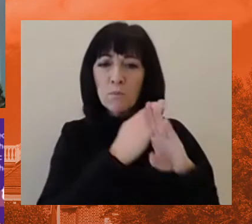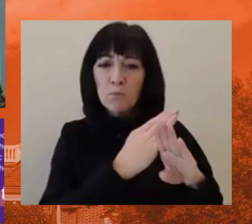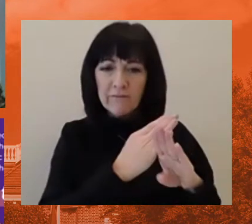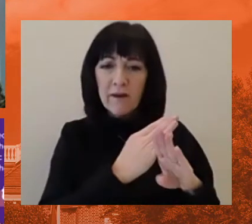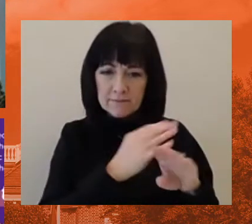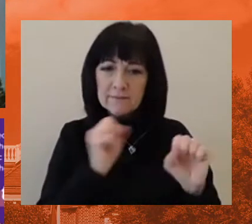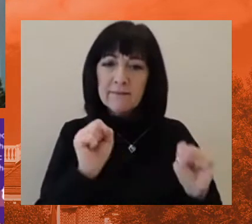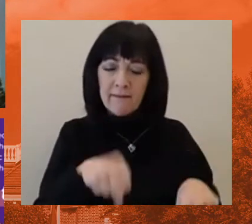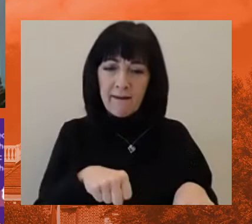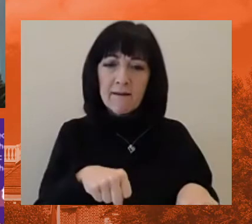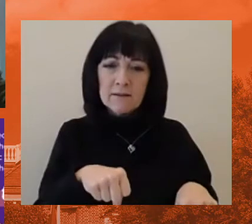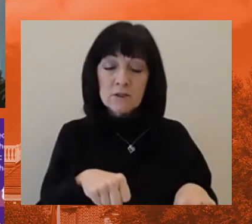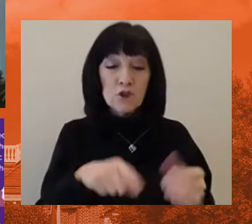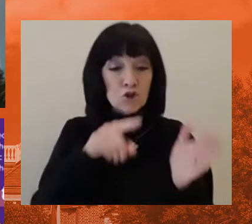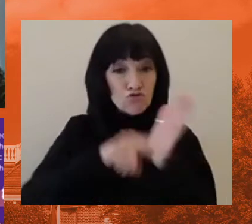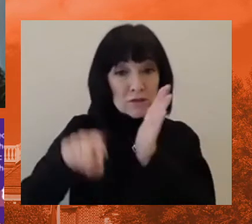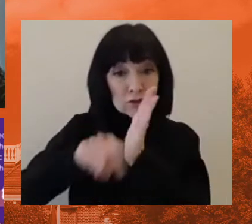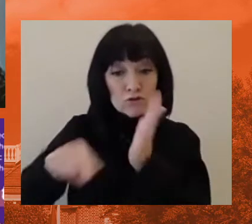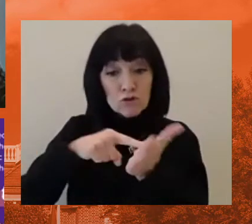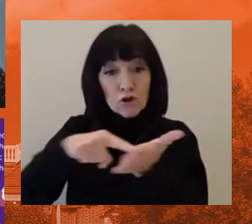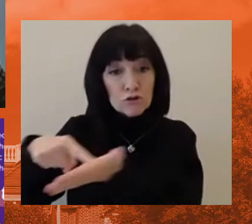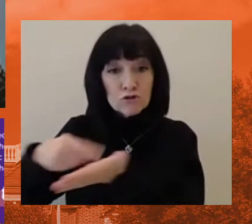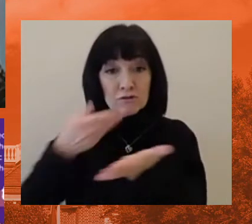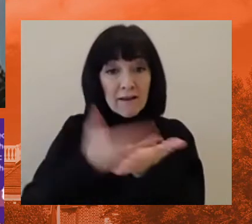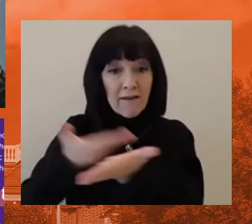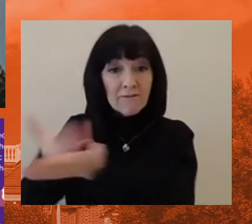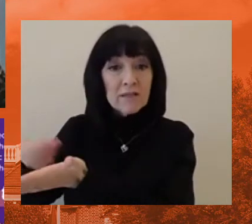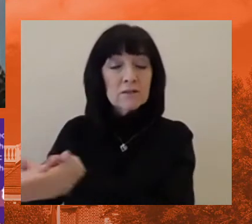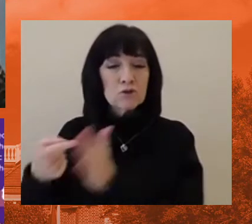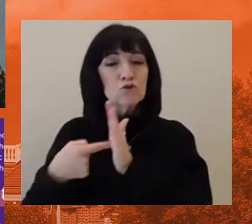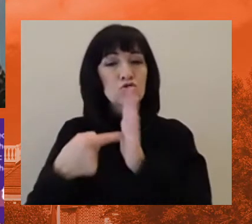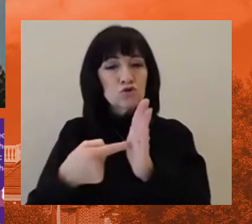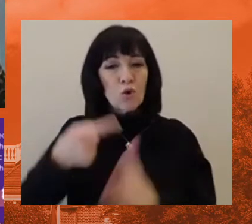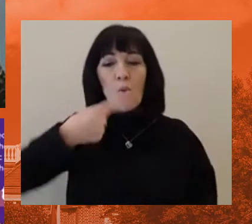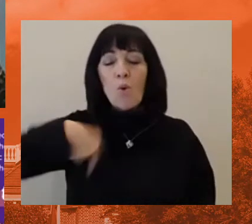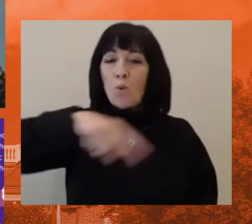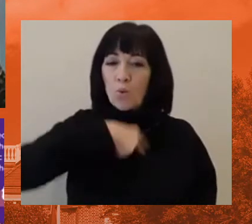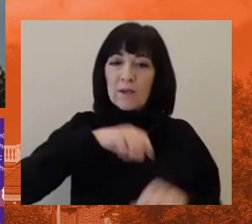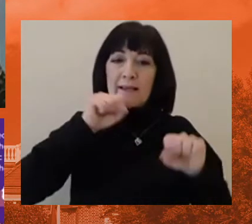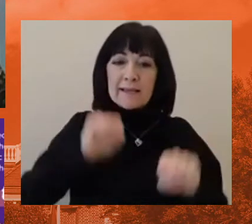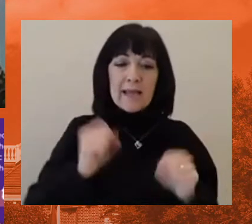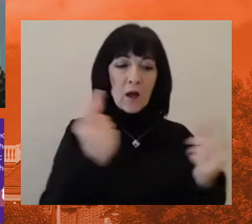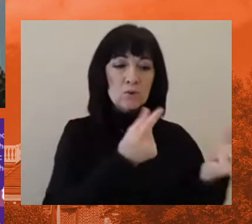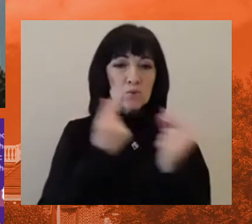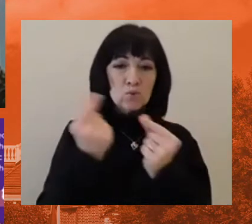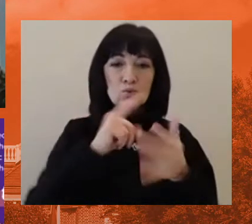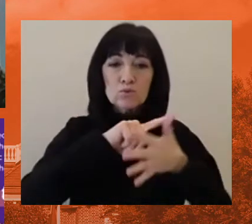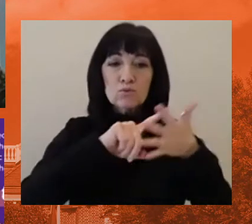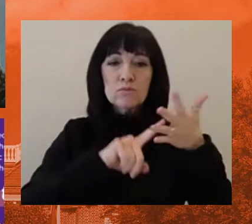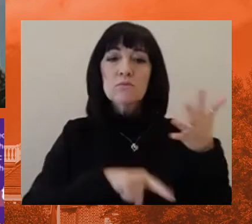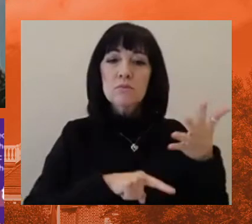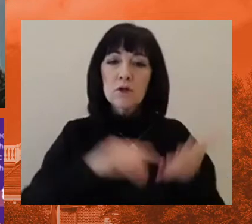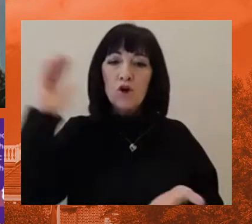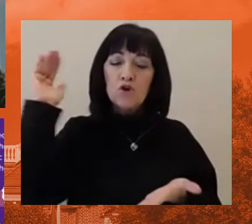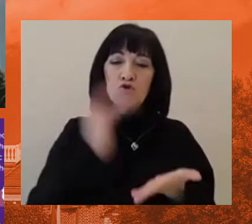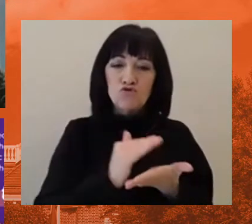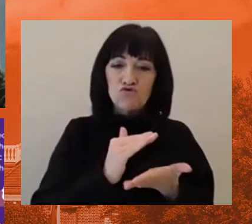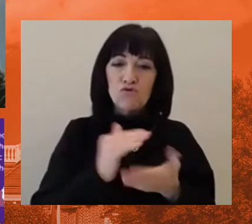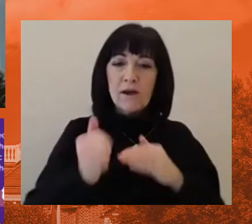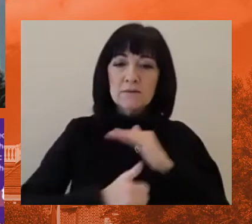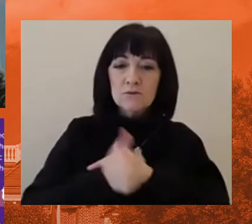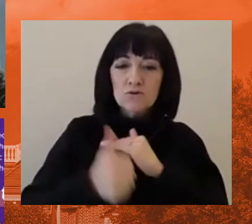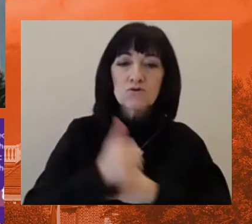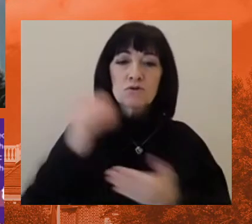show that we can engage in efforts to reduce the risk factors and to increase